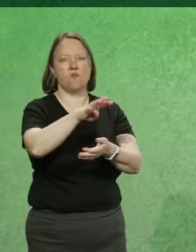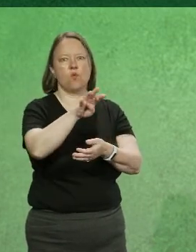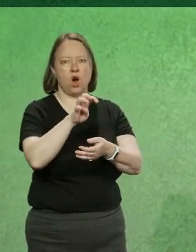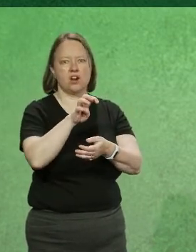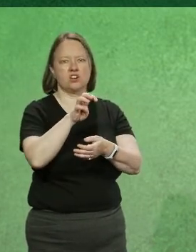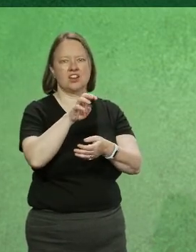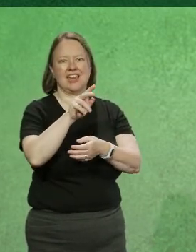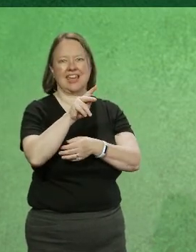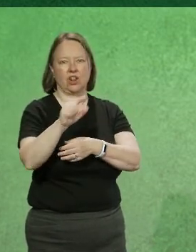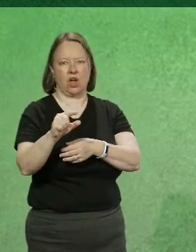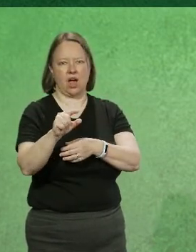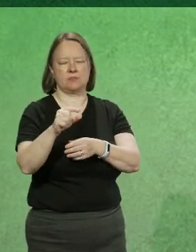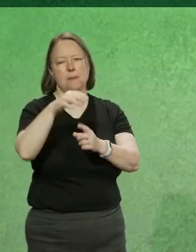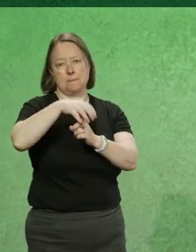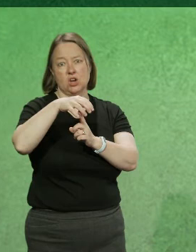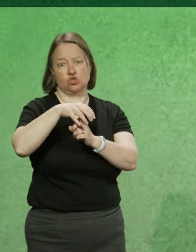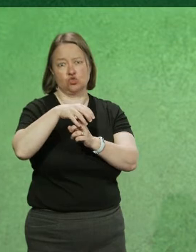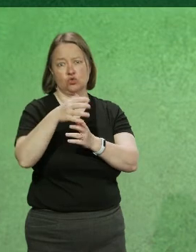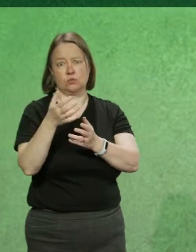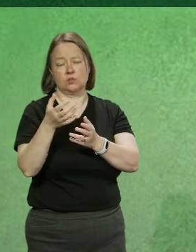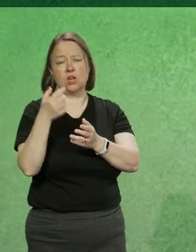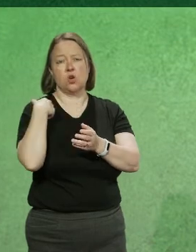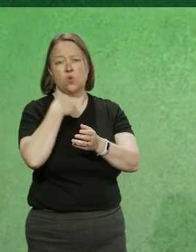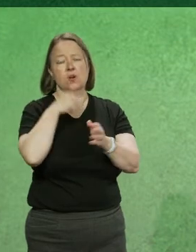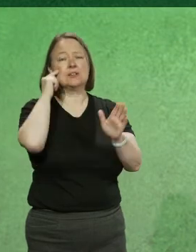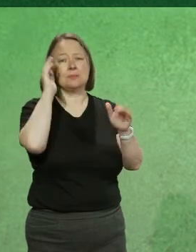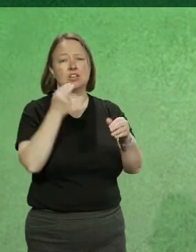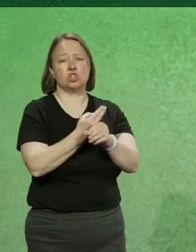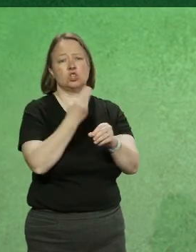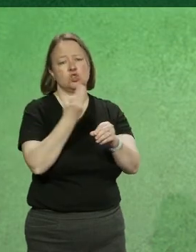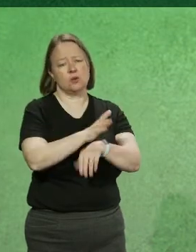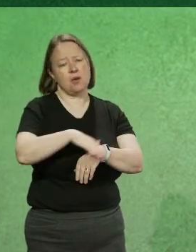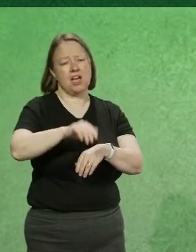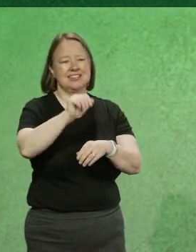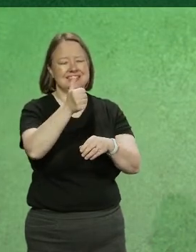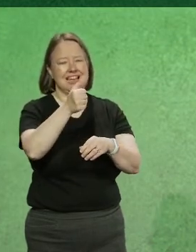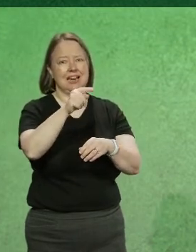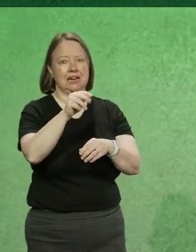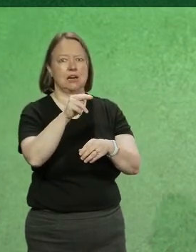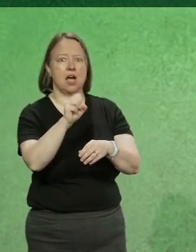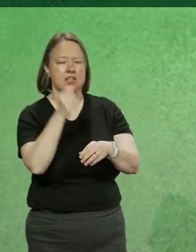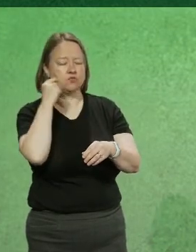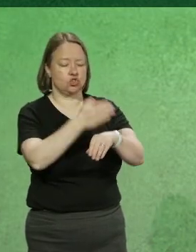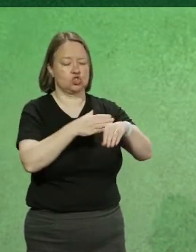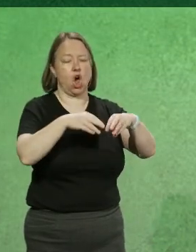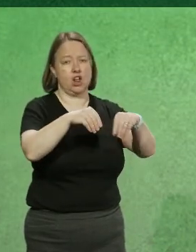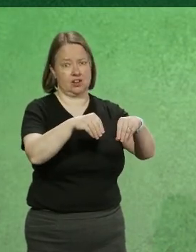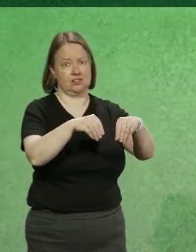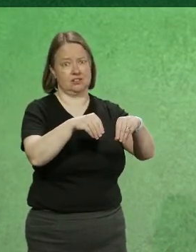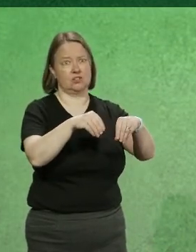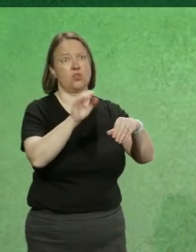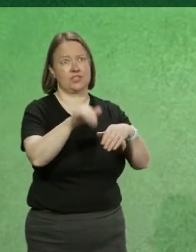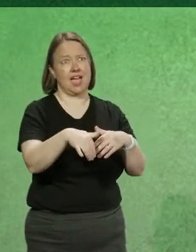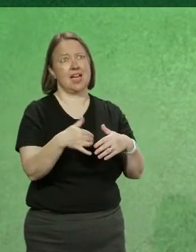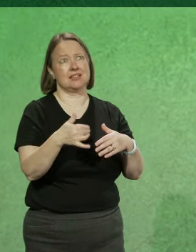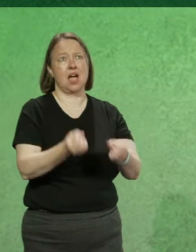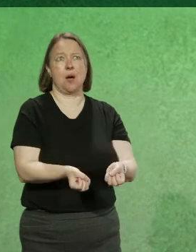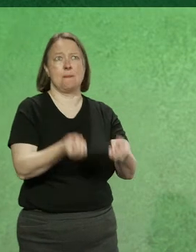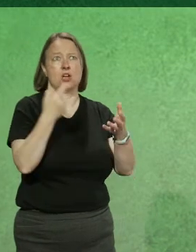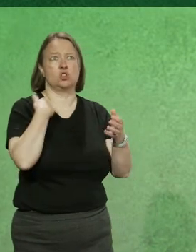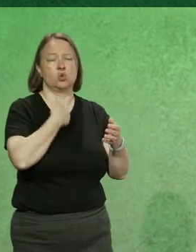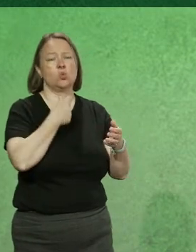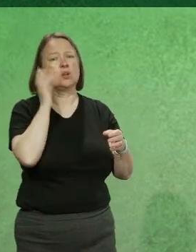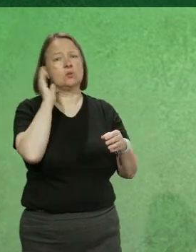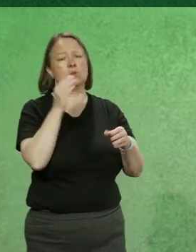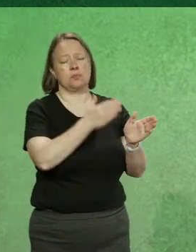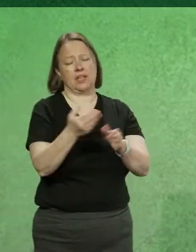1,400 kilograms of mushrooms, and we are expecting to use about 10 tons of wood sawdust. So that is the amount we intend